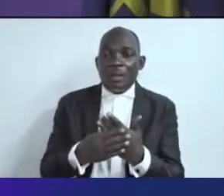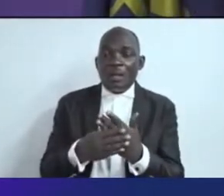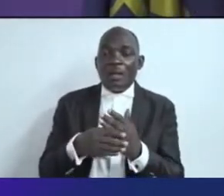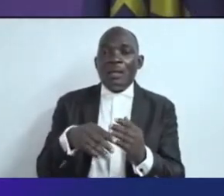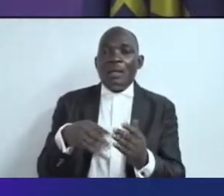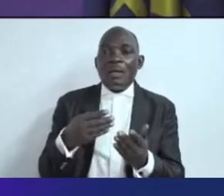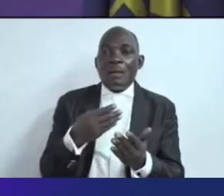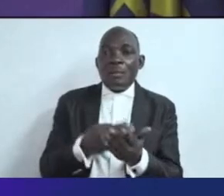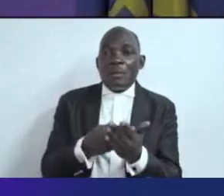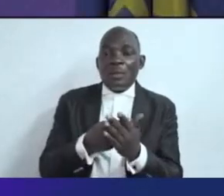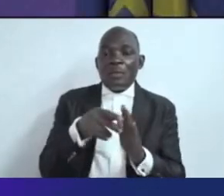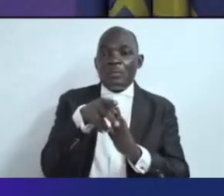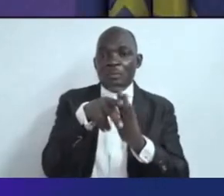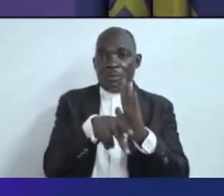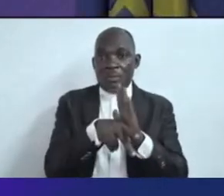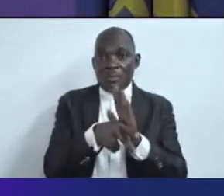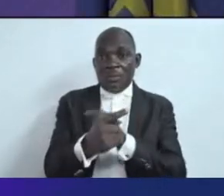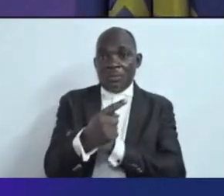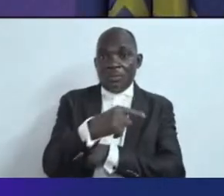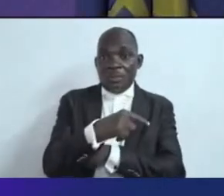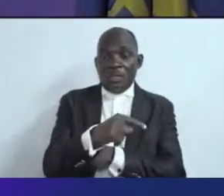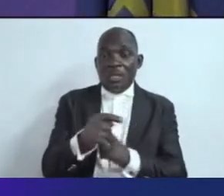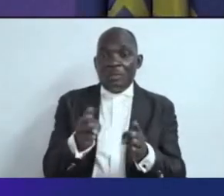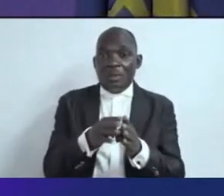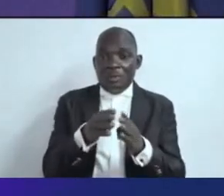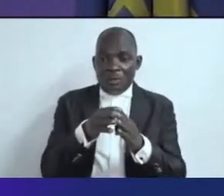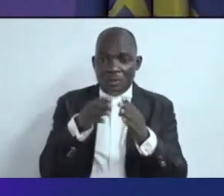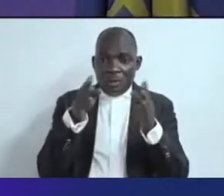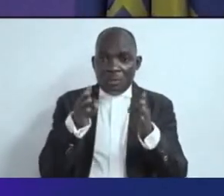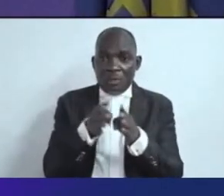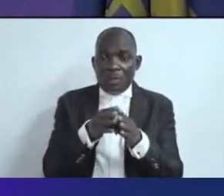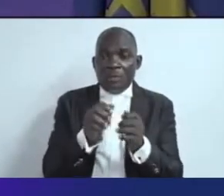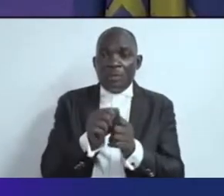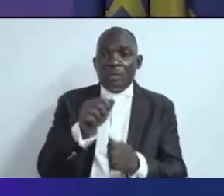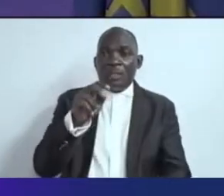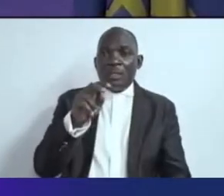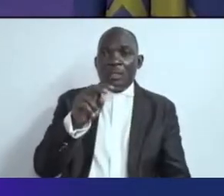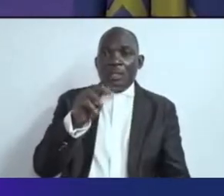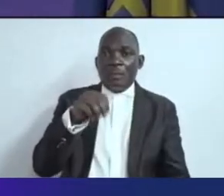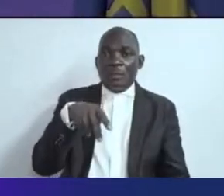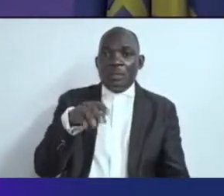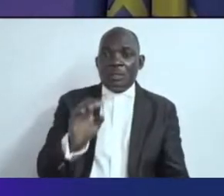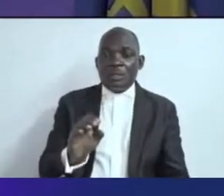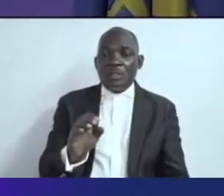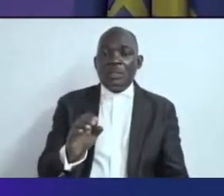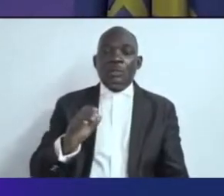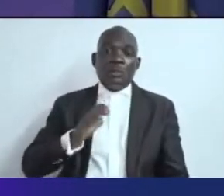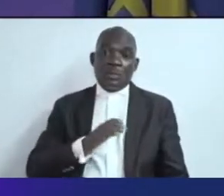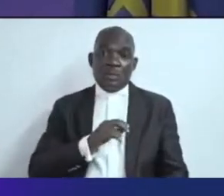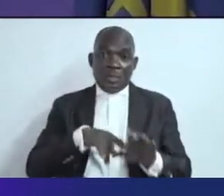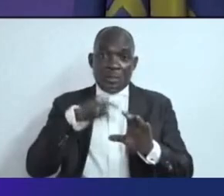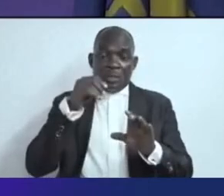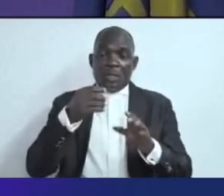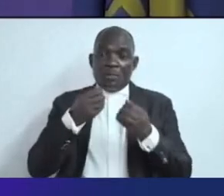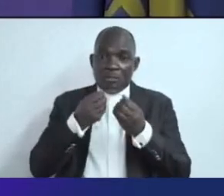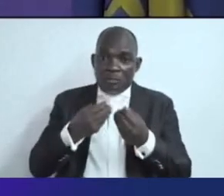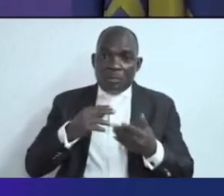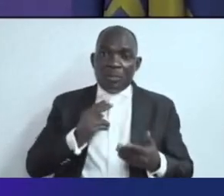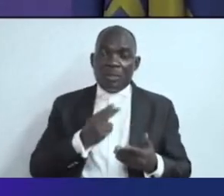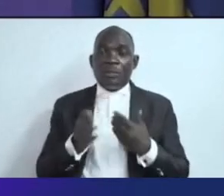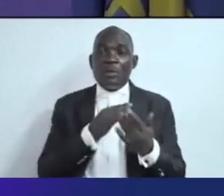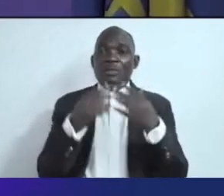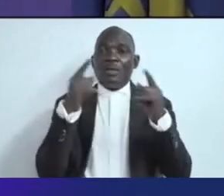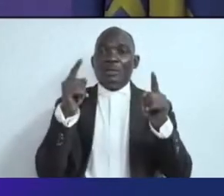decisions. This morning's press briefing follows the meetings of the MPC, and this morning the chairman of the committee will speak to us on the decisions of the